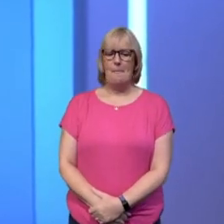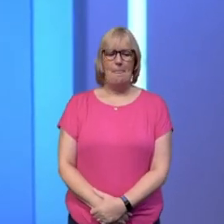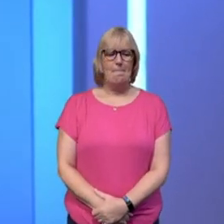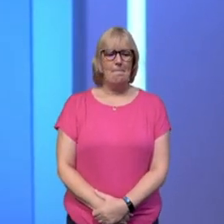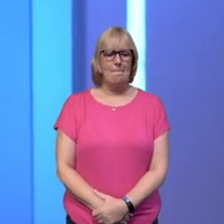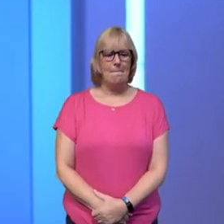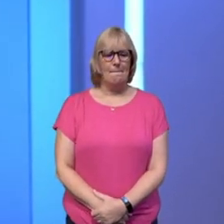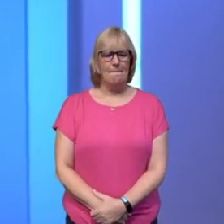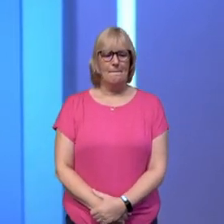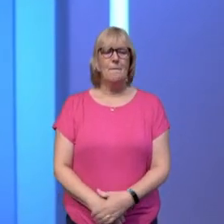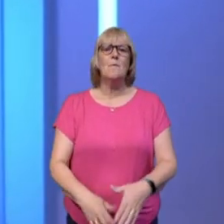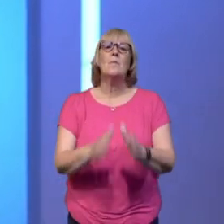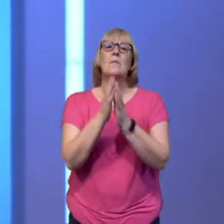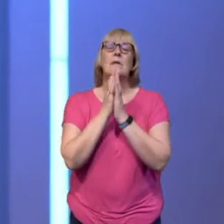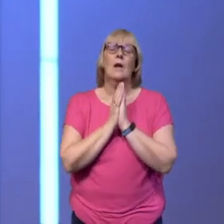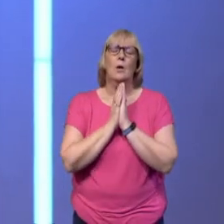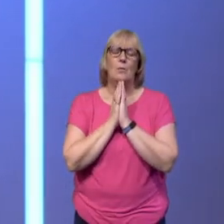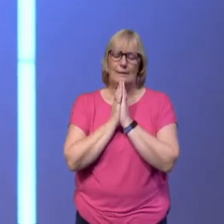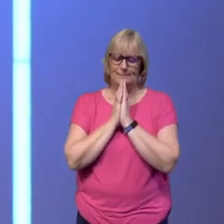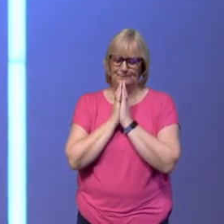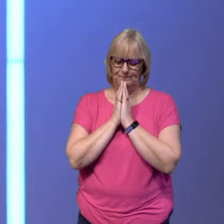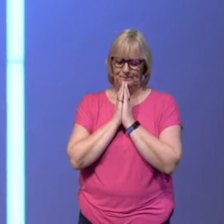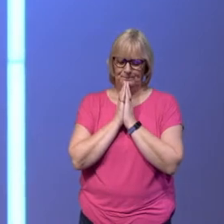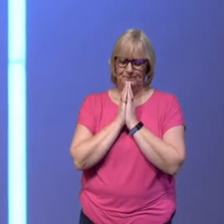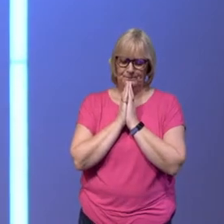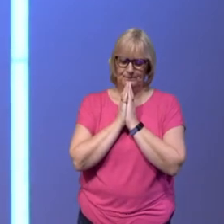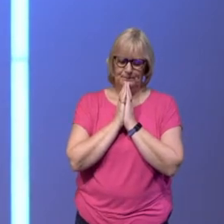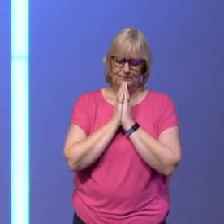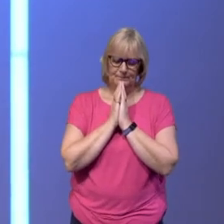Great, everybody. Let me pray as we close.